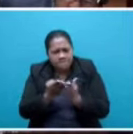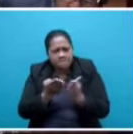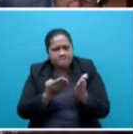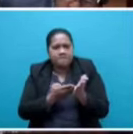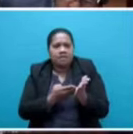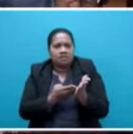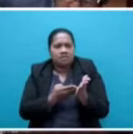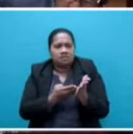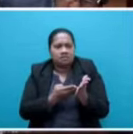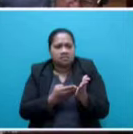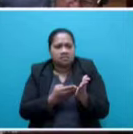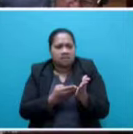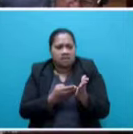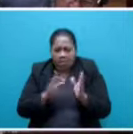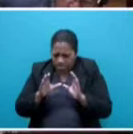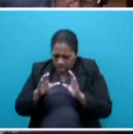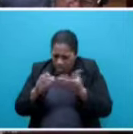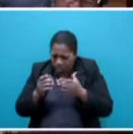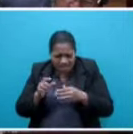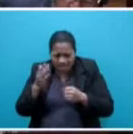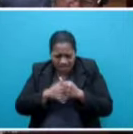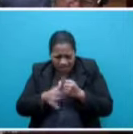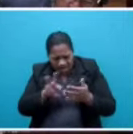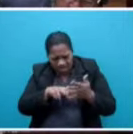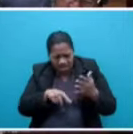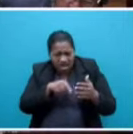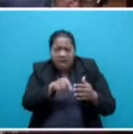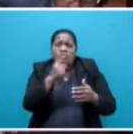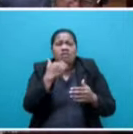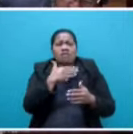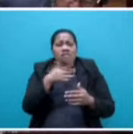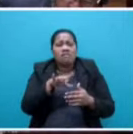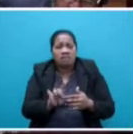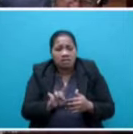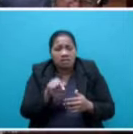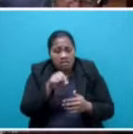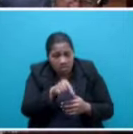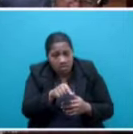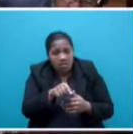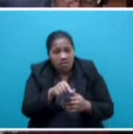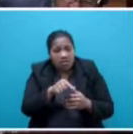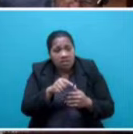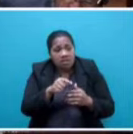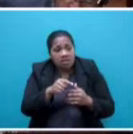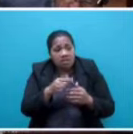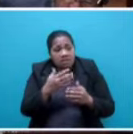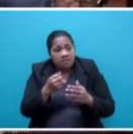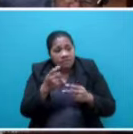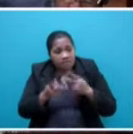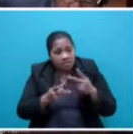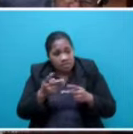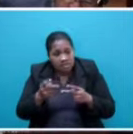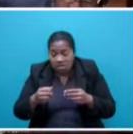actually have not been attended to by the committees, and these aren't even 51s. These are the ones that have been put through the normal process. We have to, as the